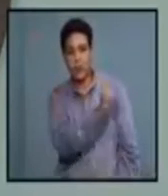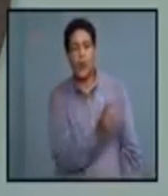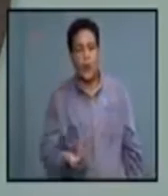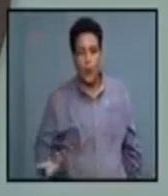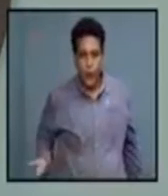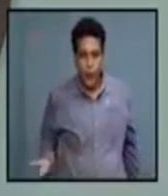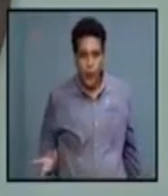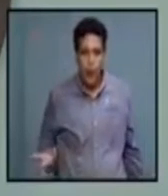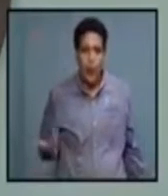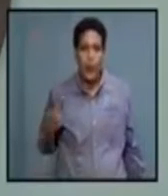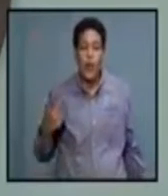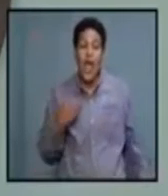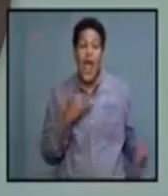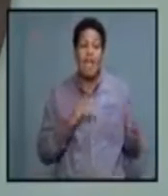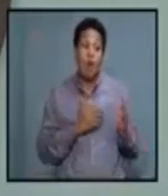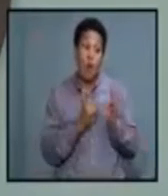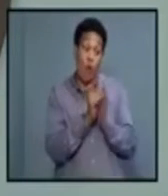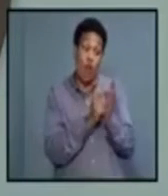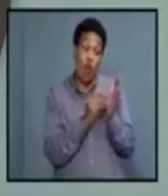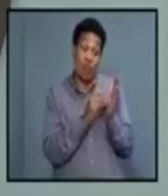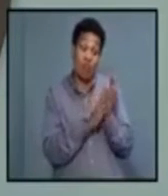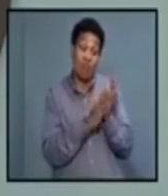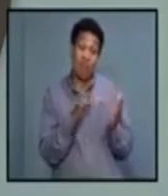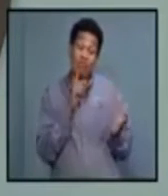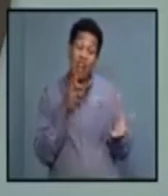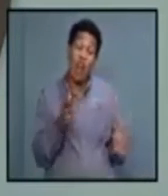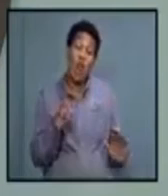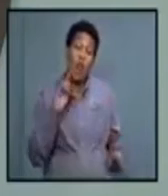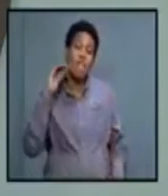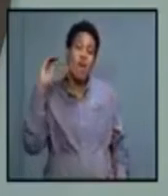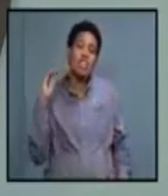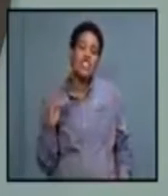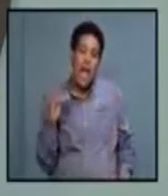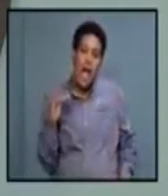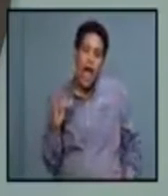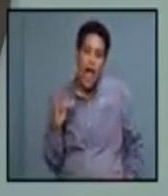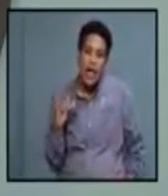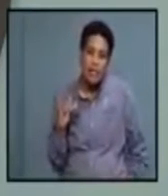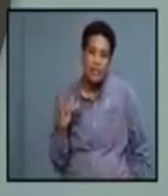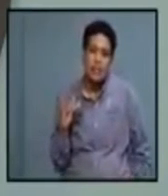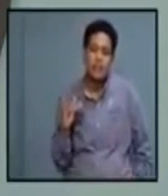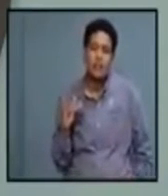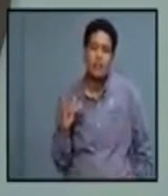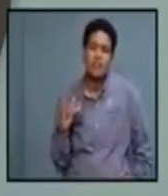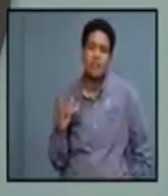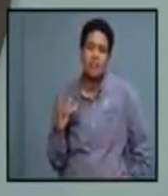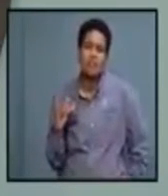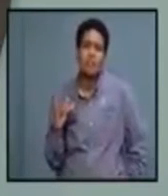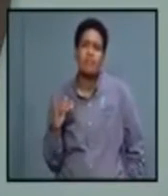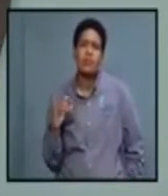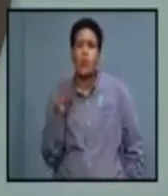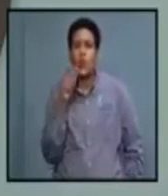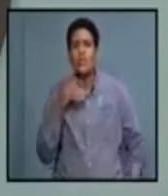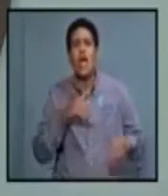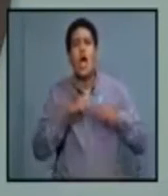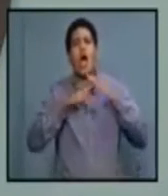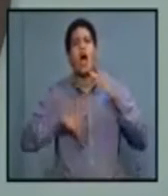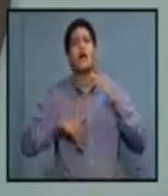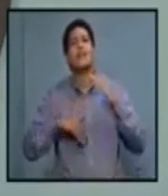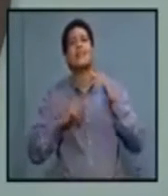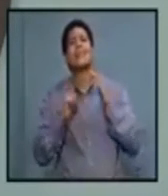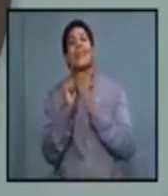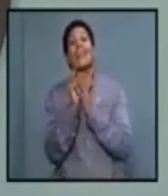We have on our books, our laws allow for a child who is under the legal guardianship